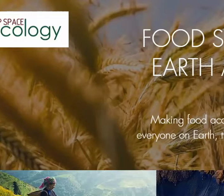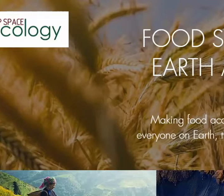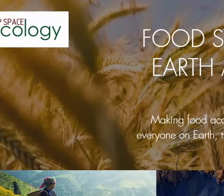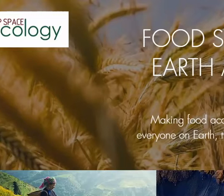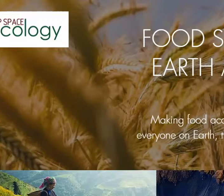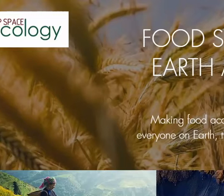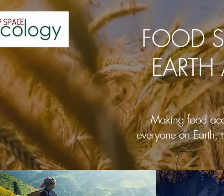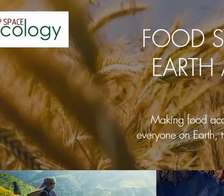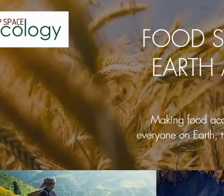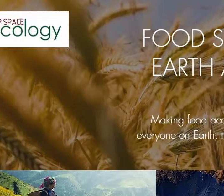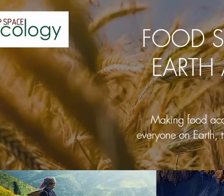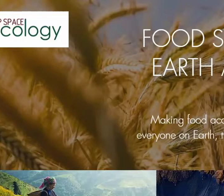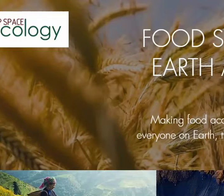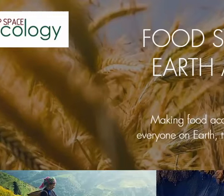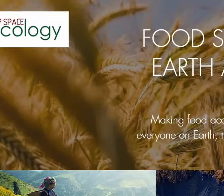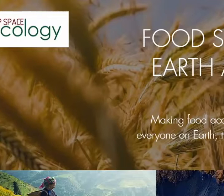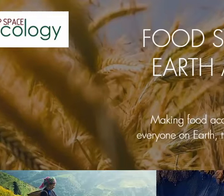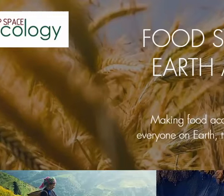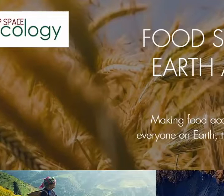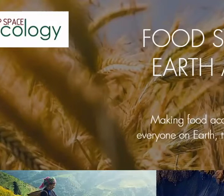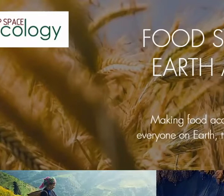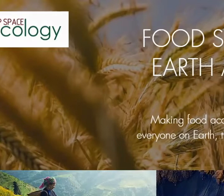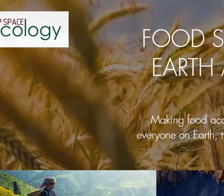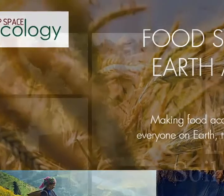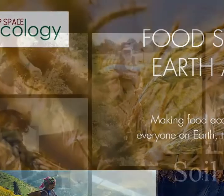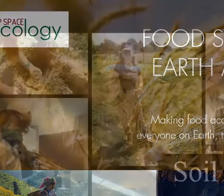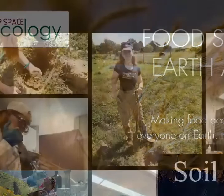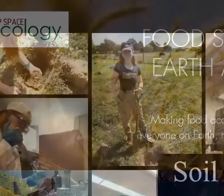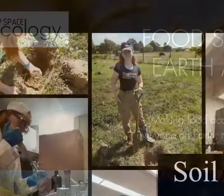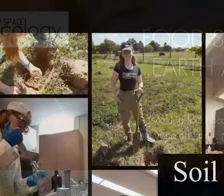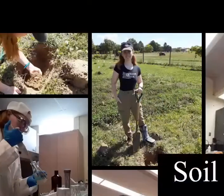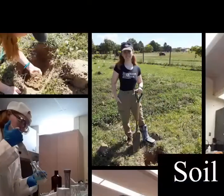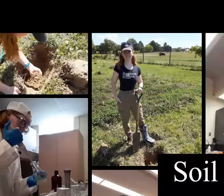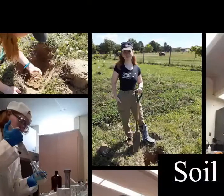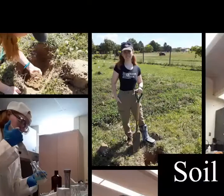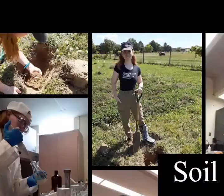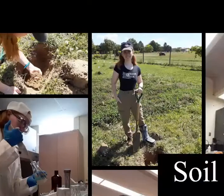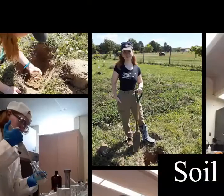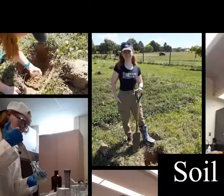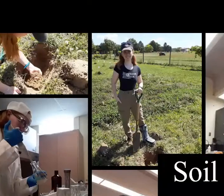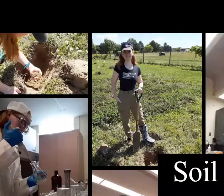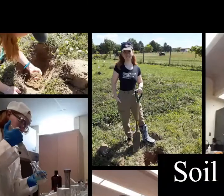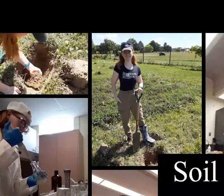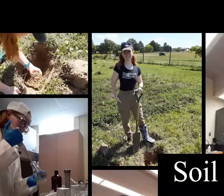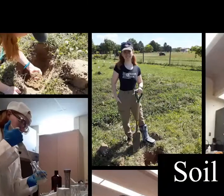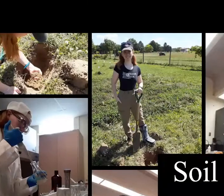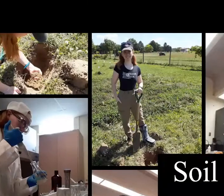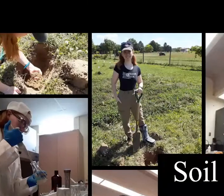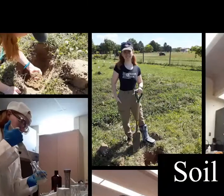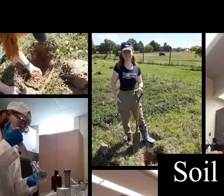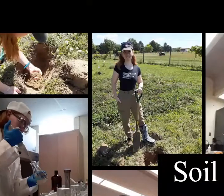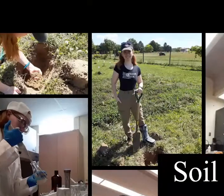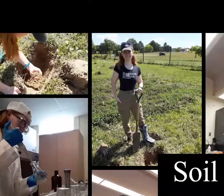very much on a learning curve for how to run a company. And so out of all that research I did in